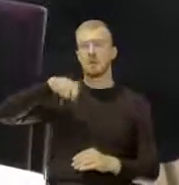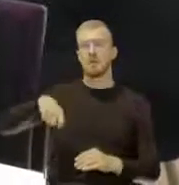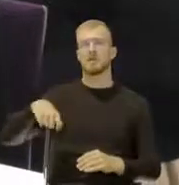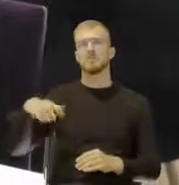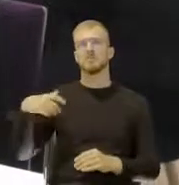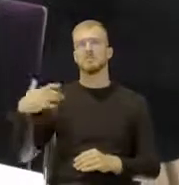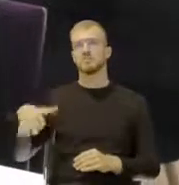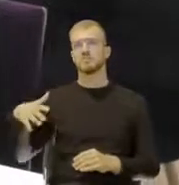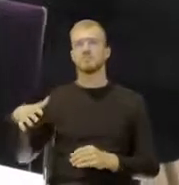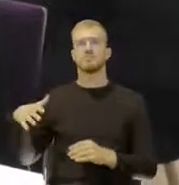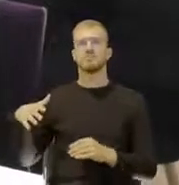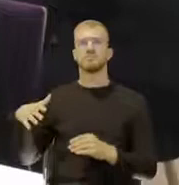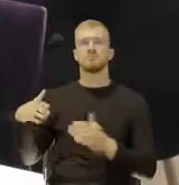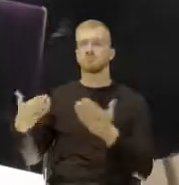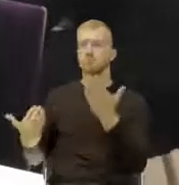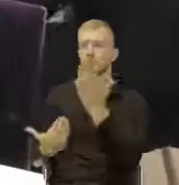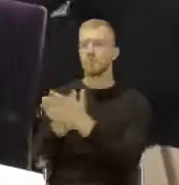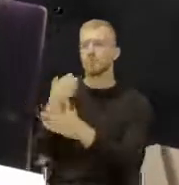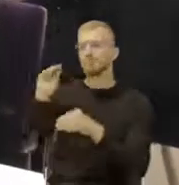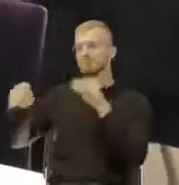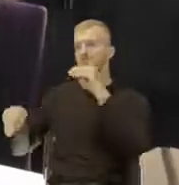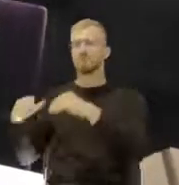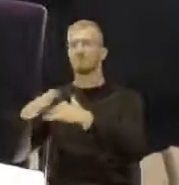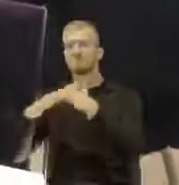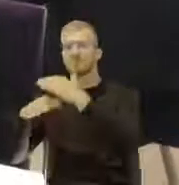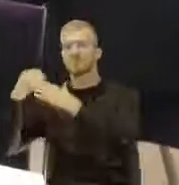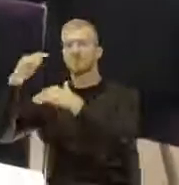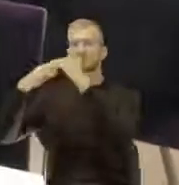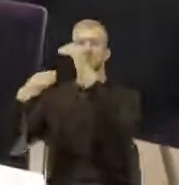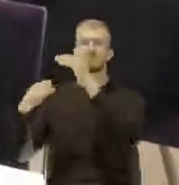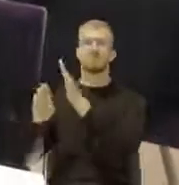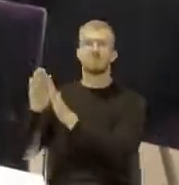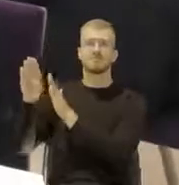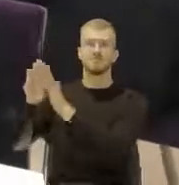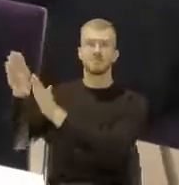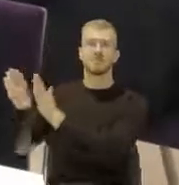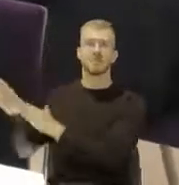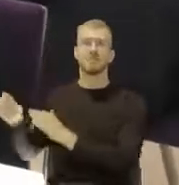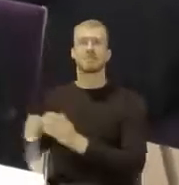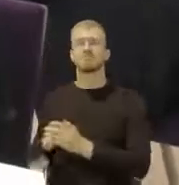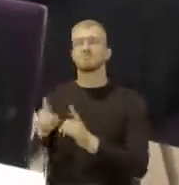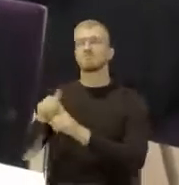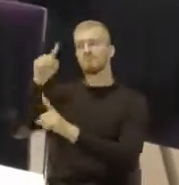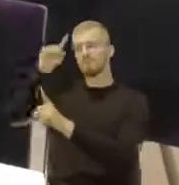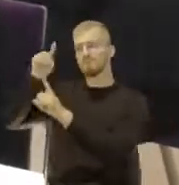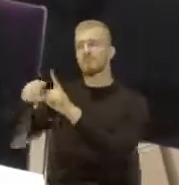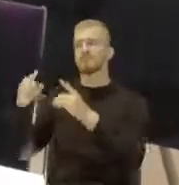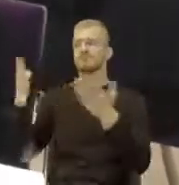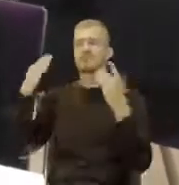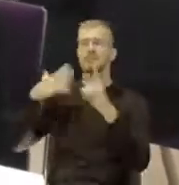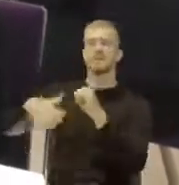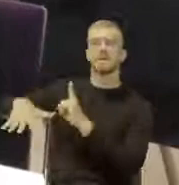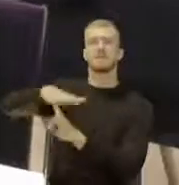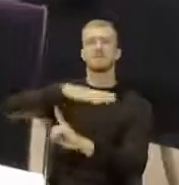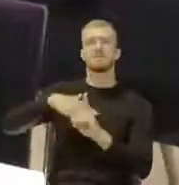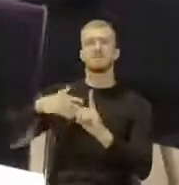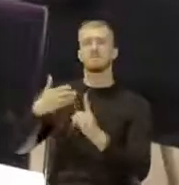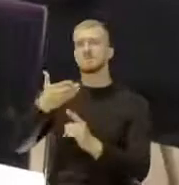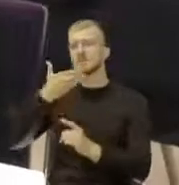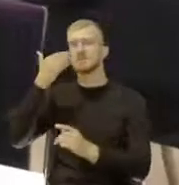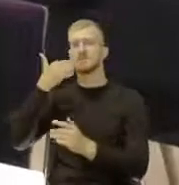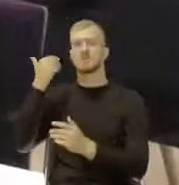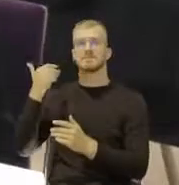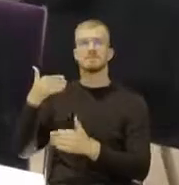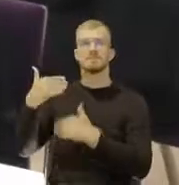by the G7 development ministerial communique, which notes that G7 supports effective multi-level